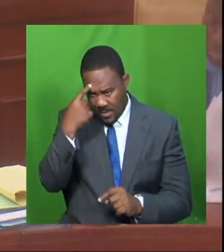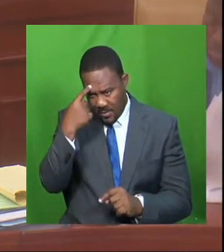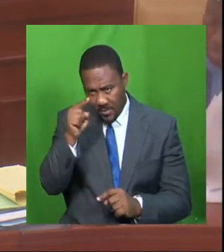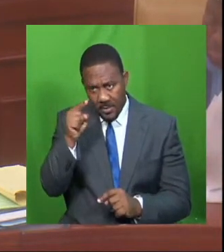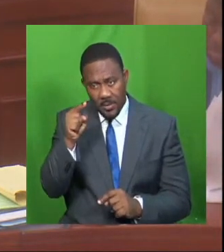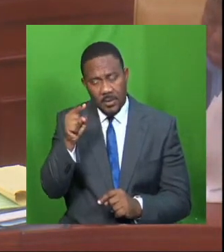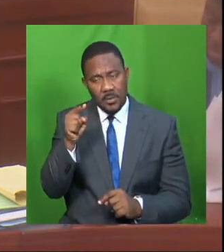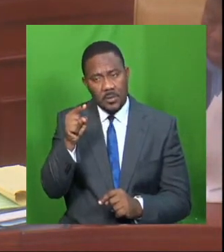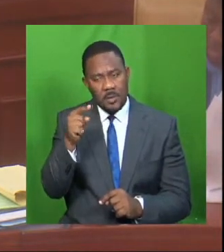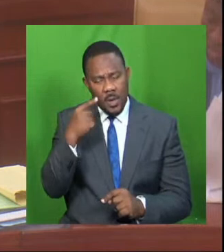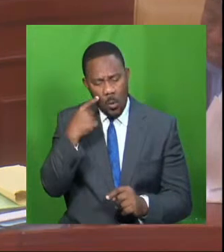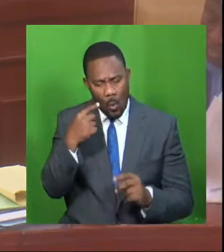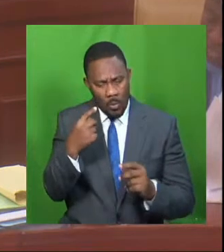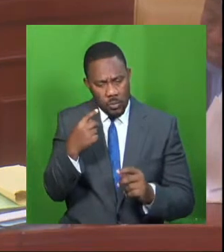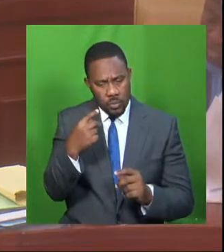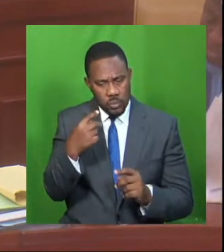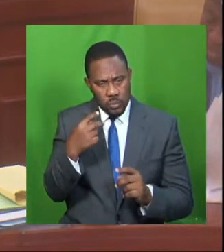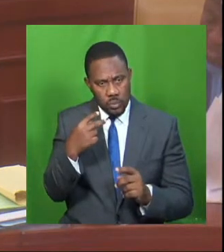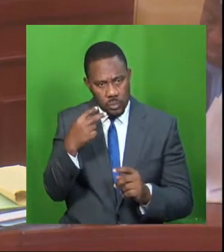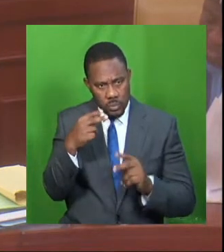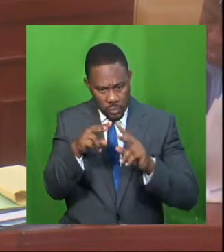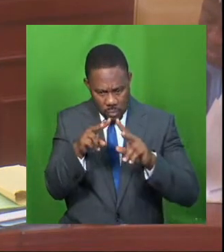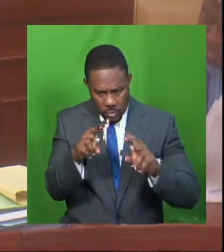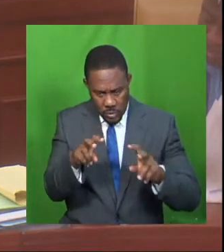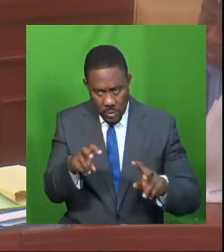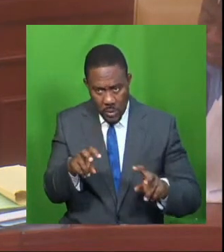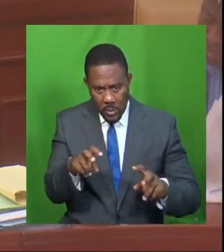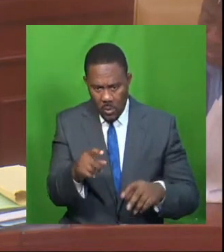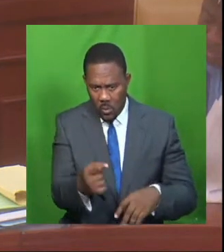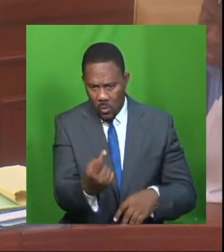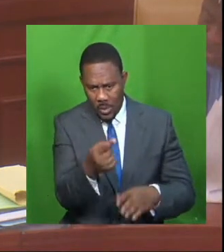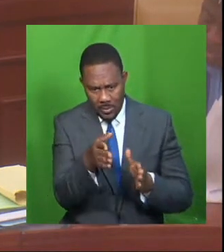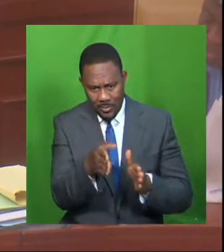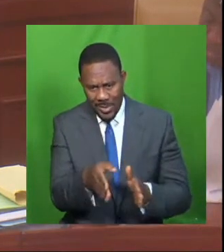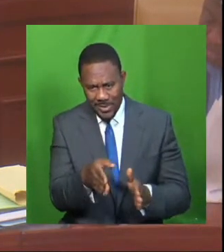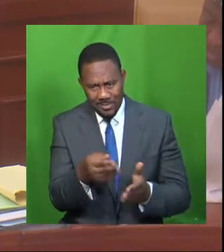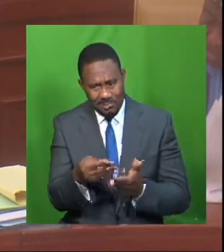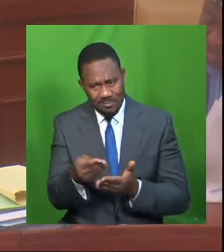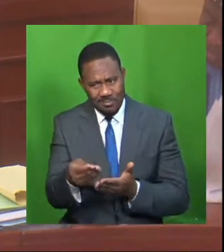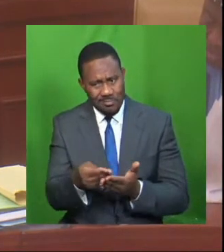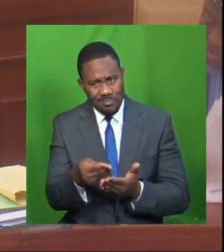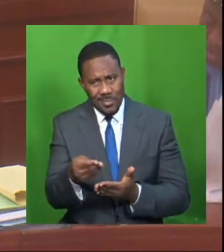399.13% decrease in the irregularities. So, Speaker,